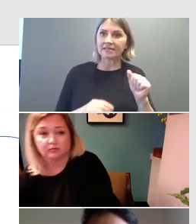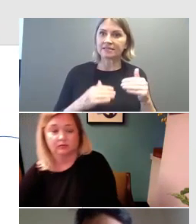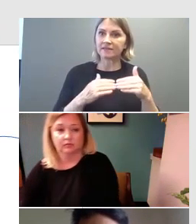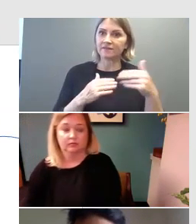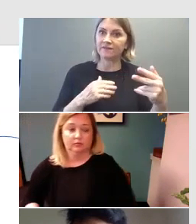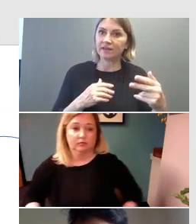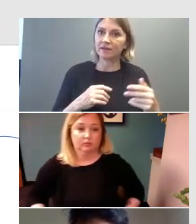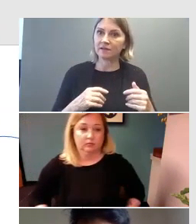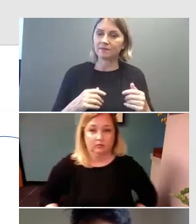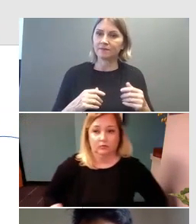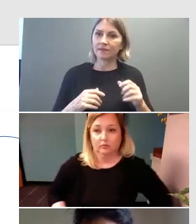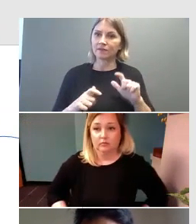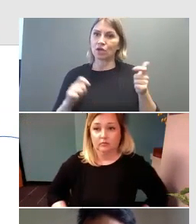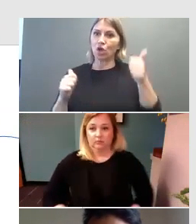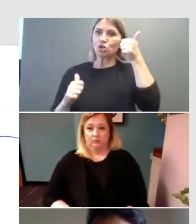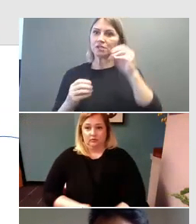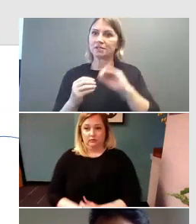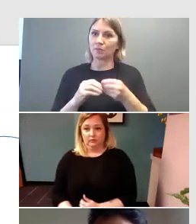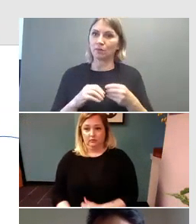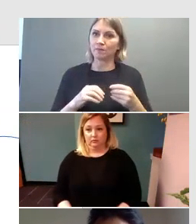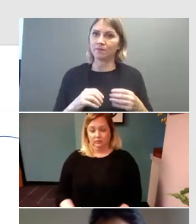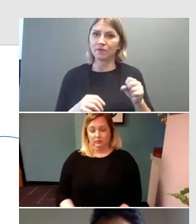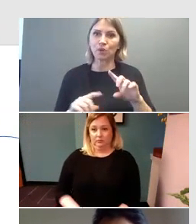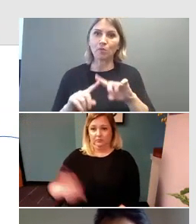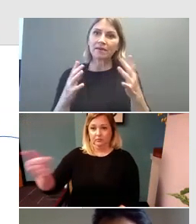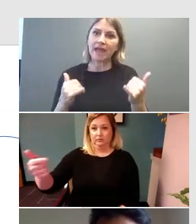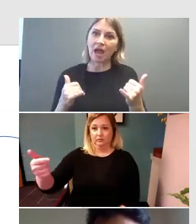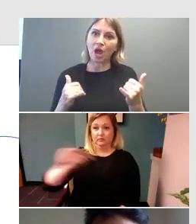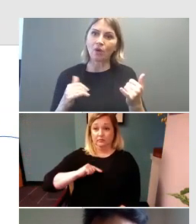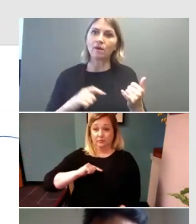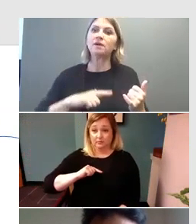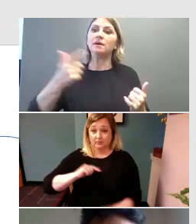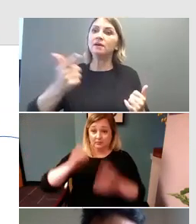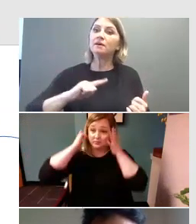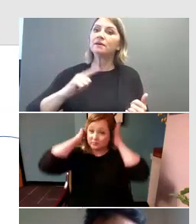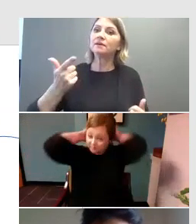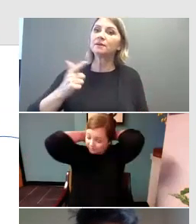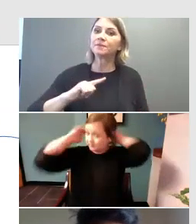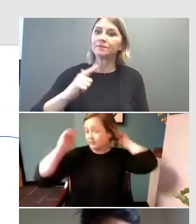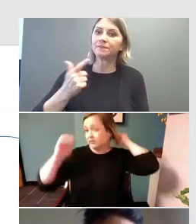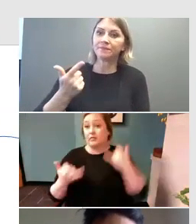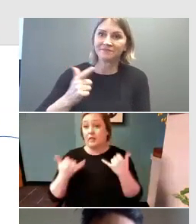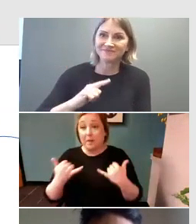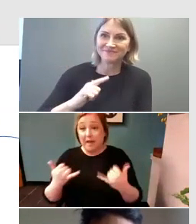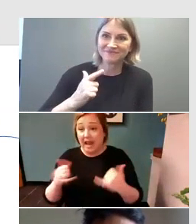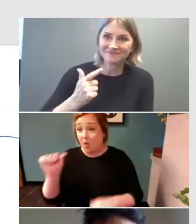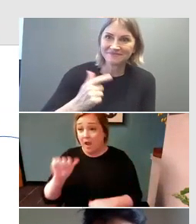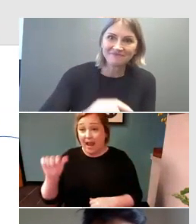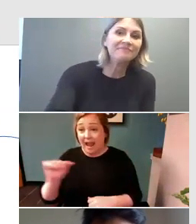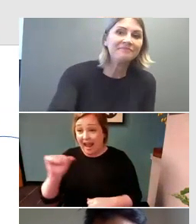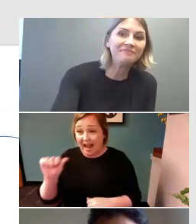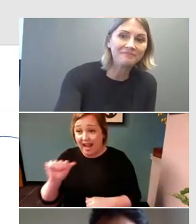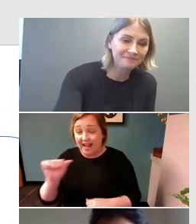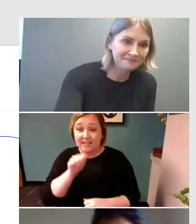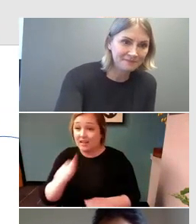B having the largest post-visit number. But now, since A is not a source anymore, in this scenario, A is actually a